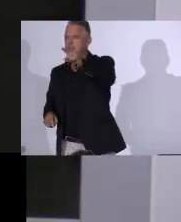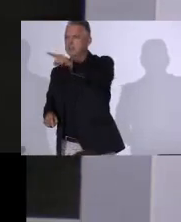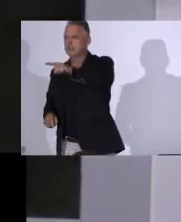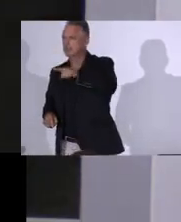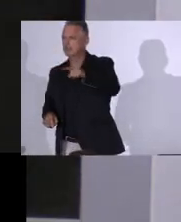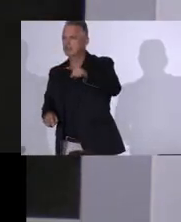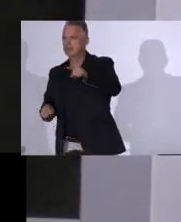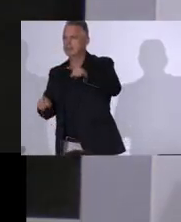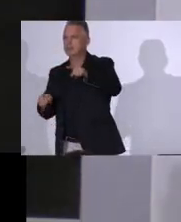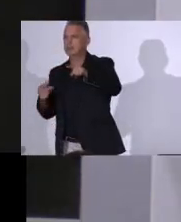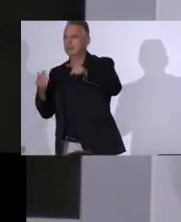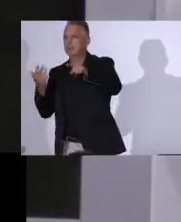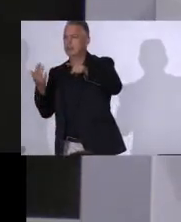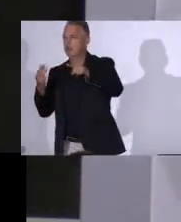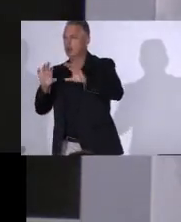How'd the addition go?